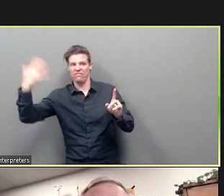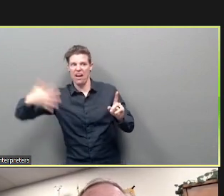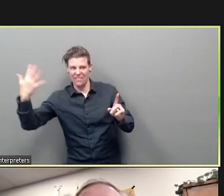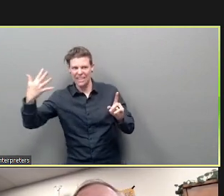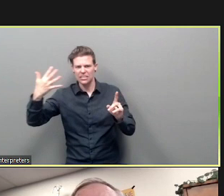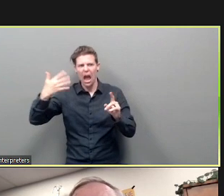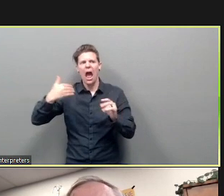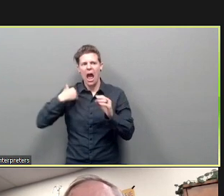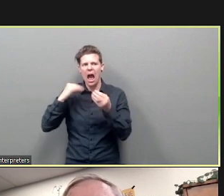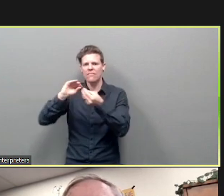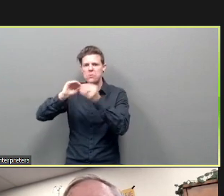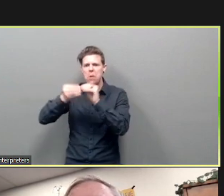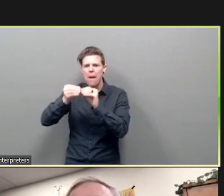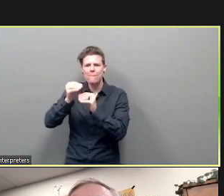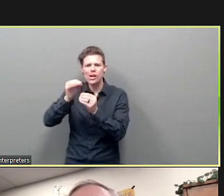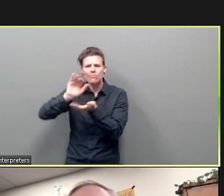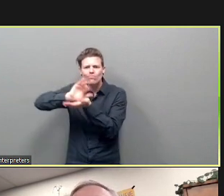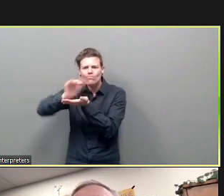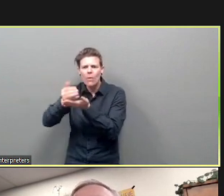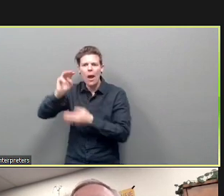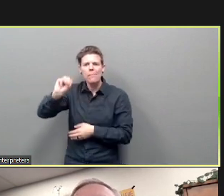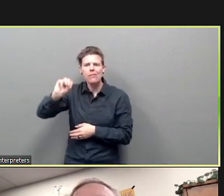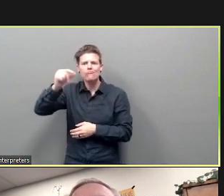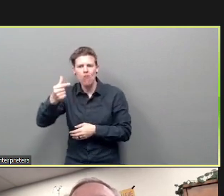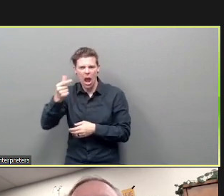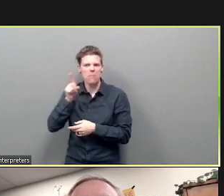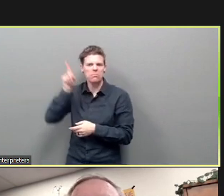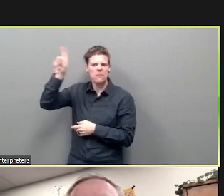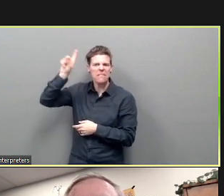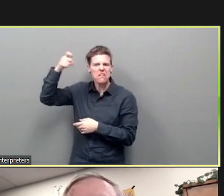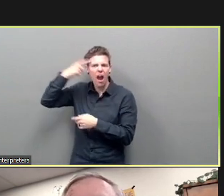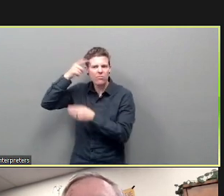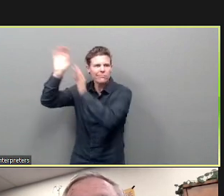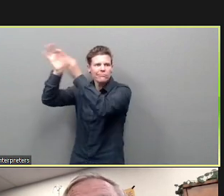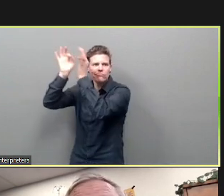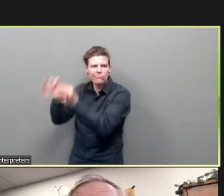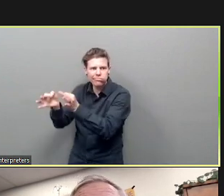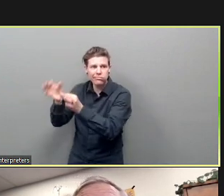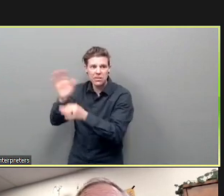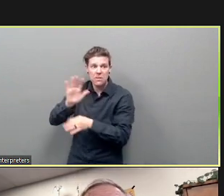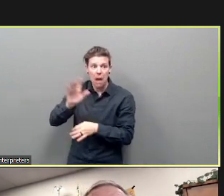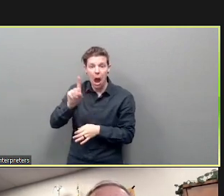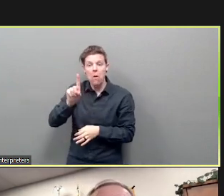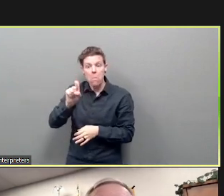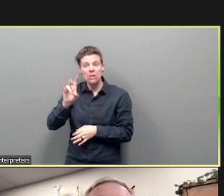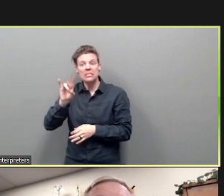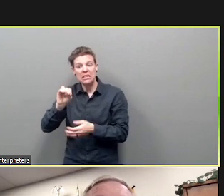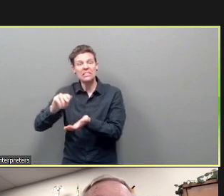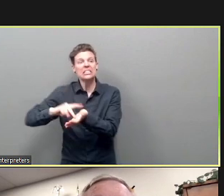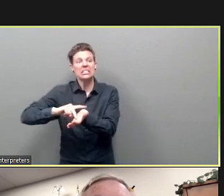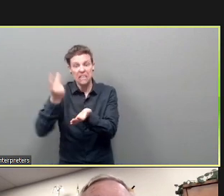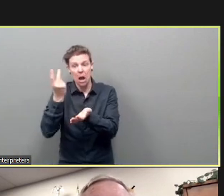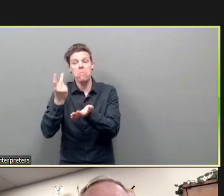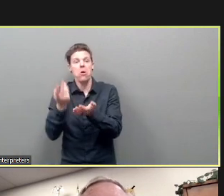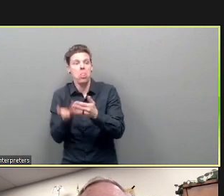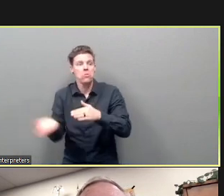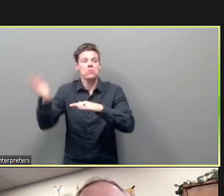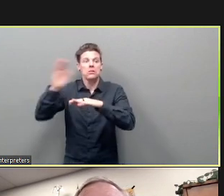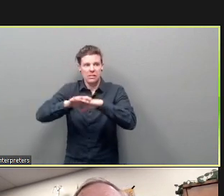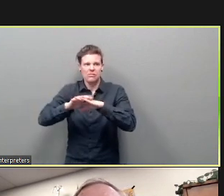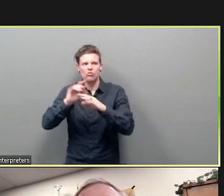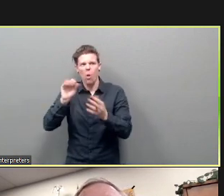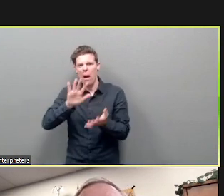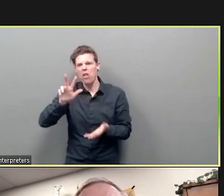but again, doubling 170 only gets you to 340 and doesn't make up for the gap we're in experience with the